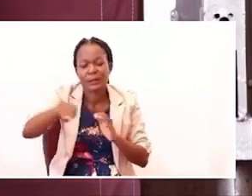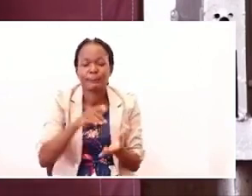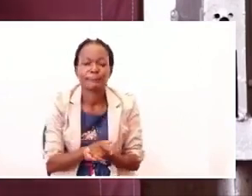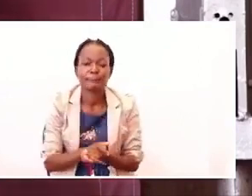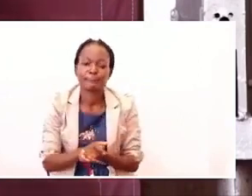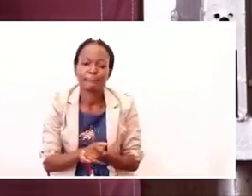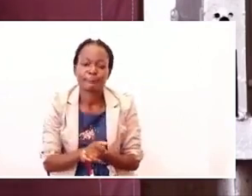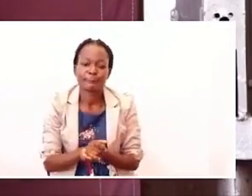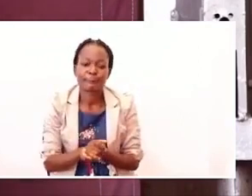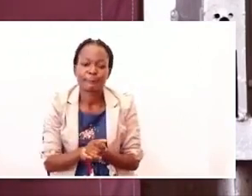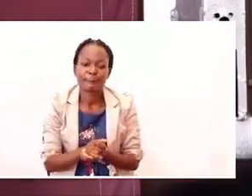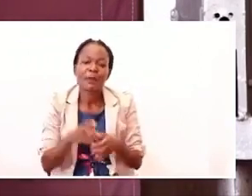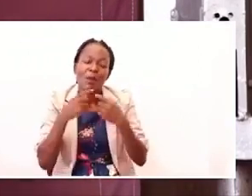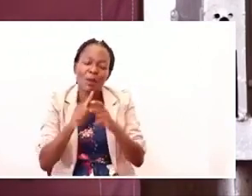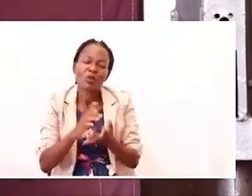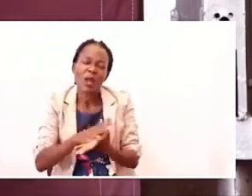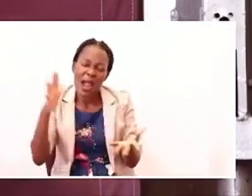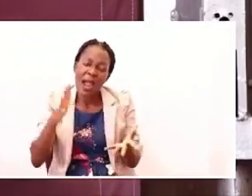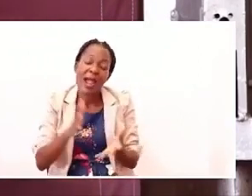The high illicit financial flows